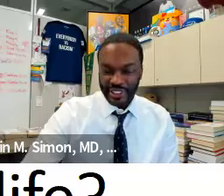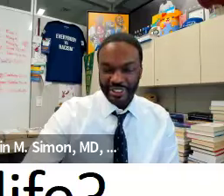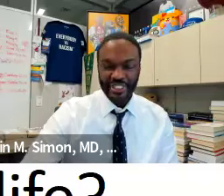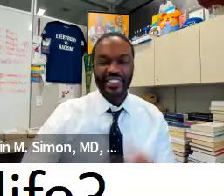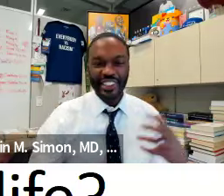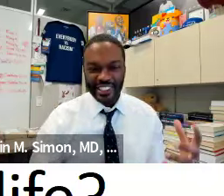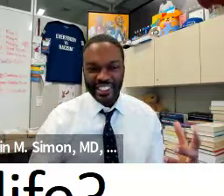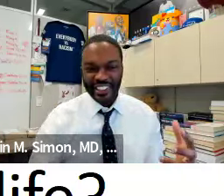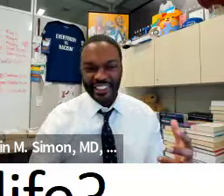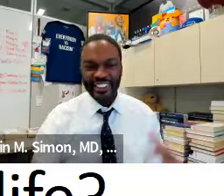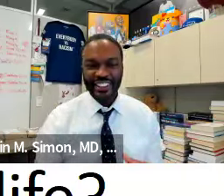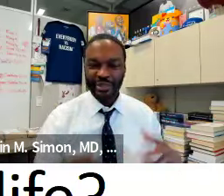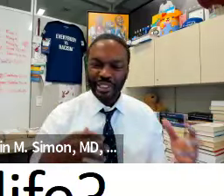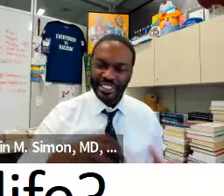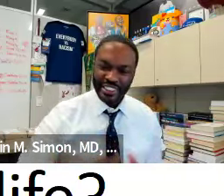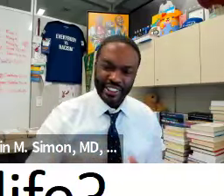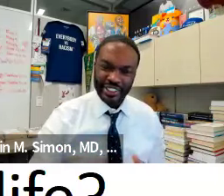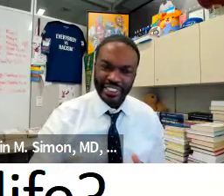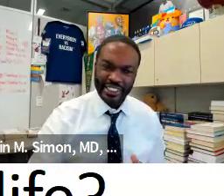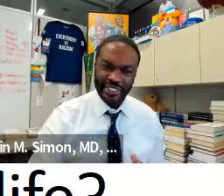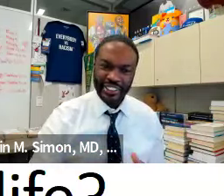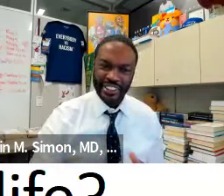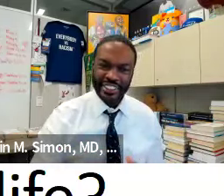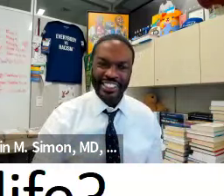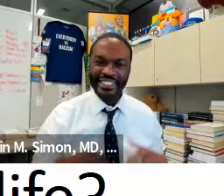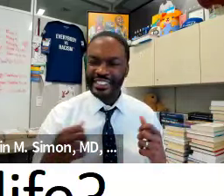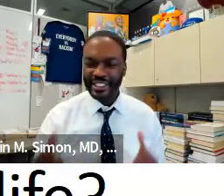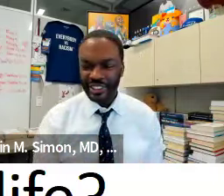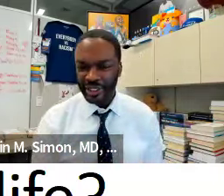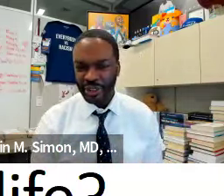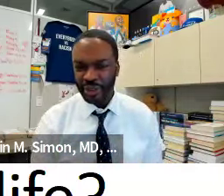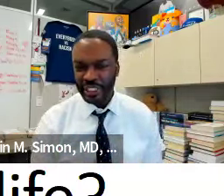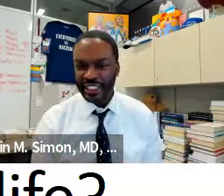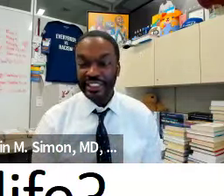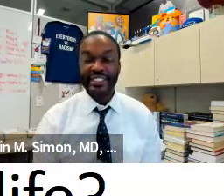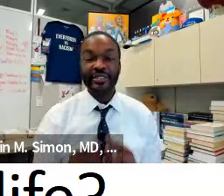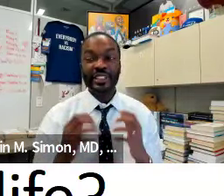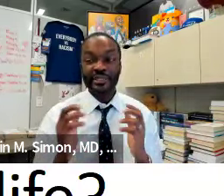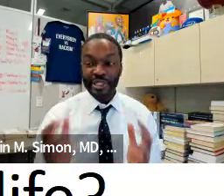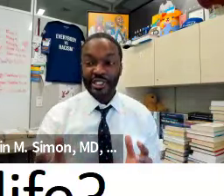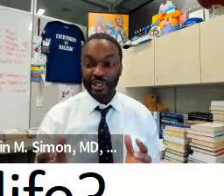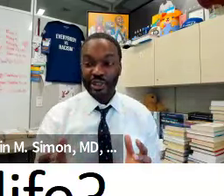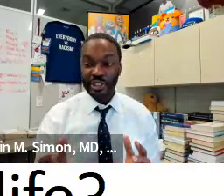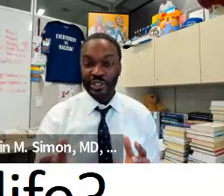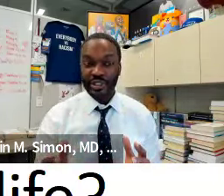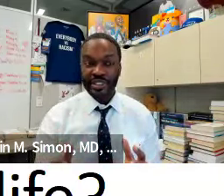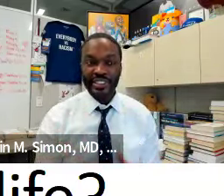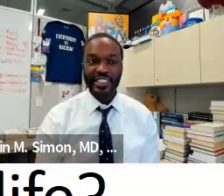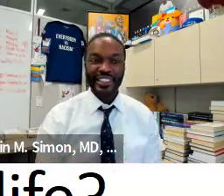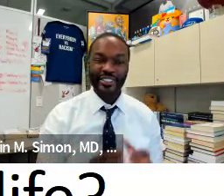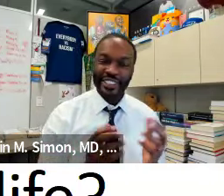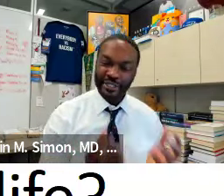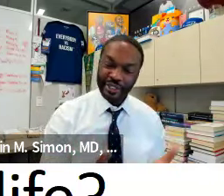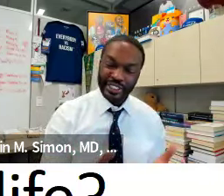physically intrusive. They're touchy, they butt into others' activities, they insist on their own way, they sometimes miss social